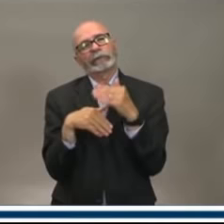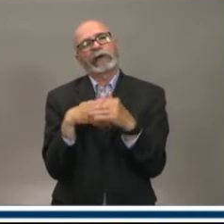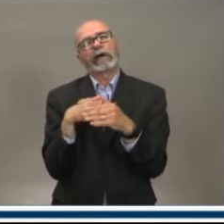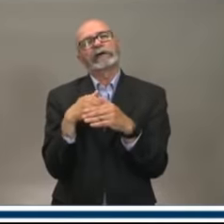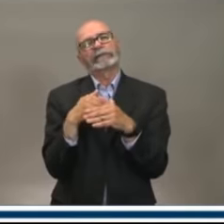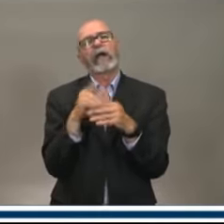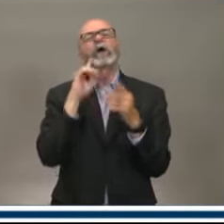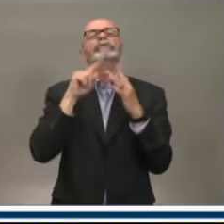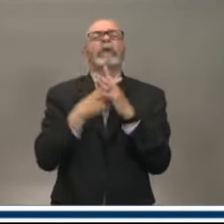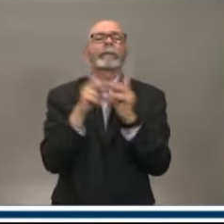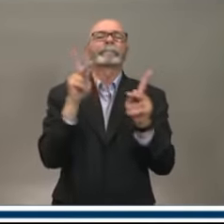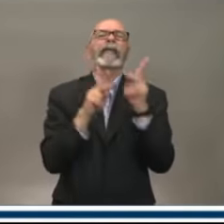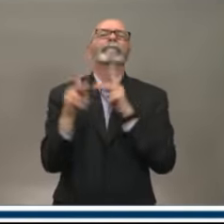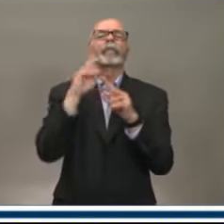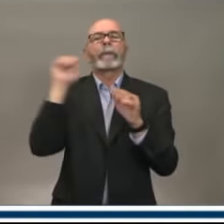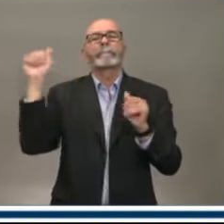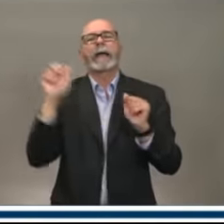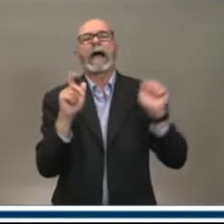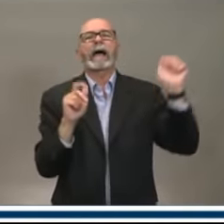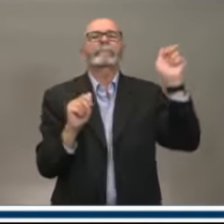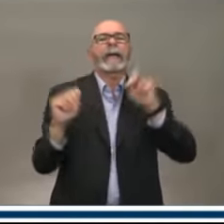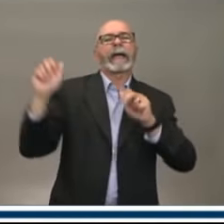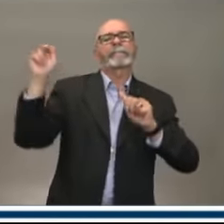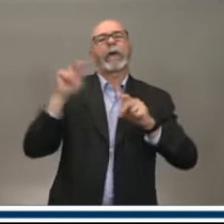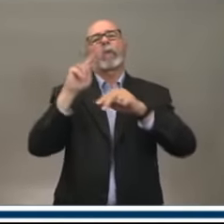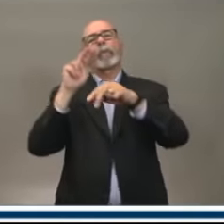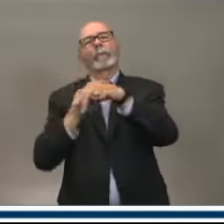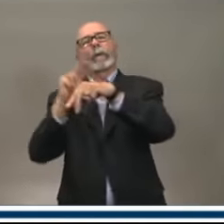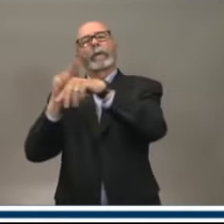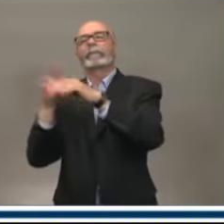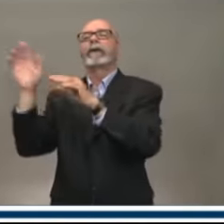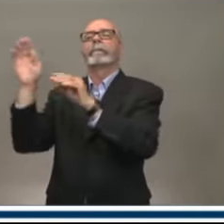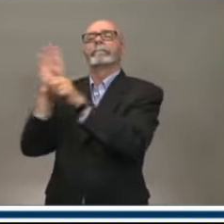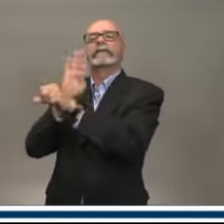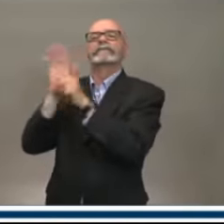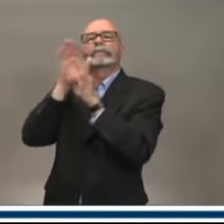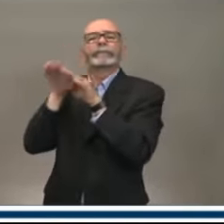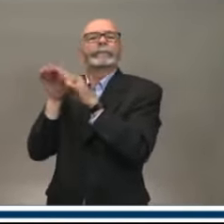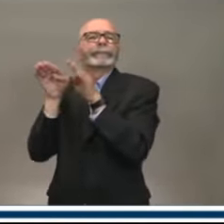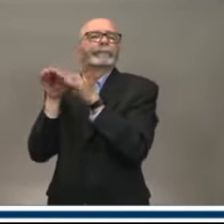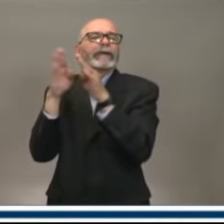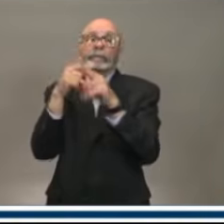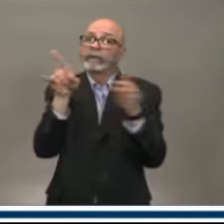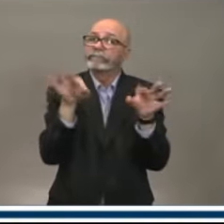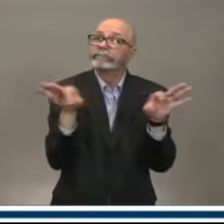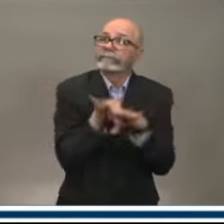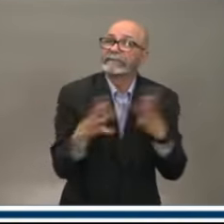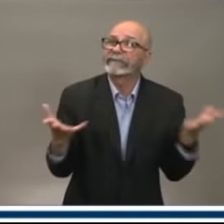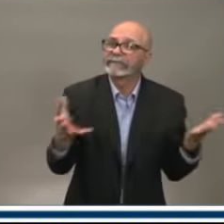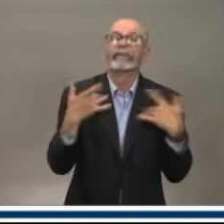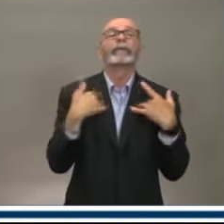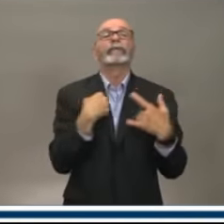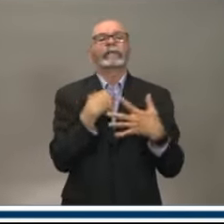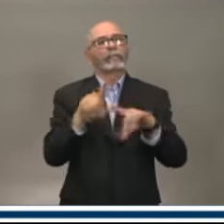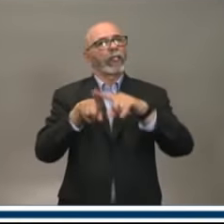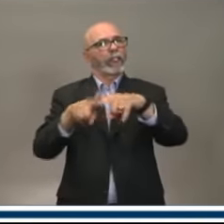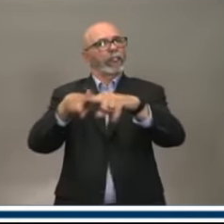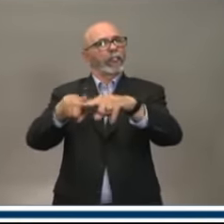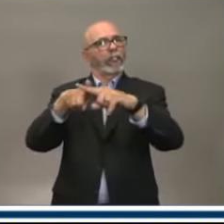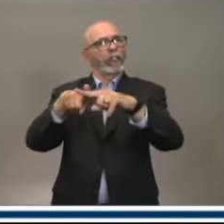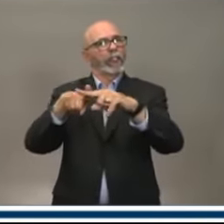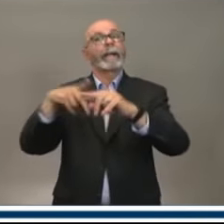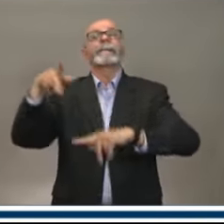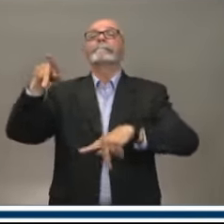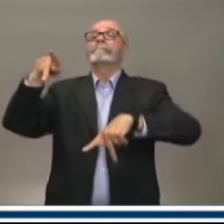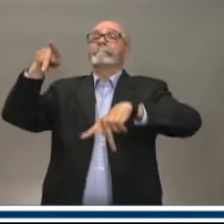But is like ultimately we're dependent on all businesses being up and running and our new normal operating when we have a